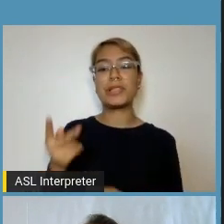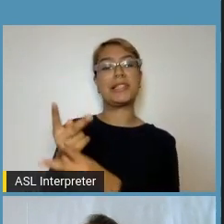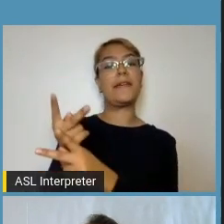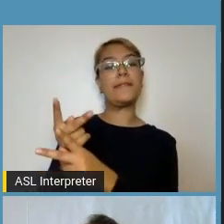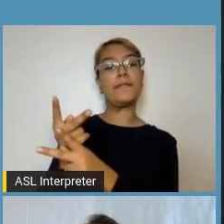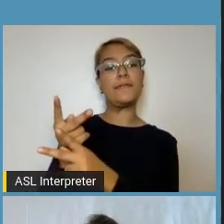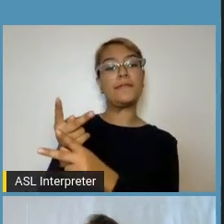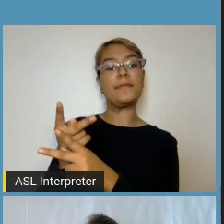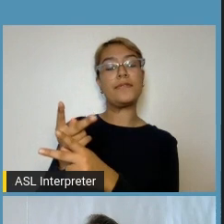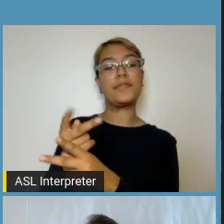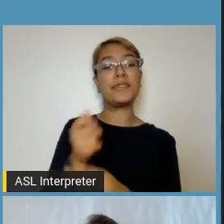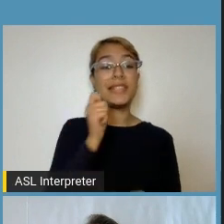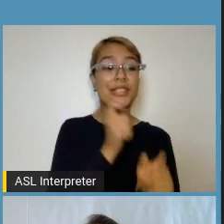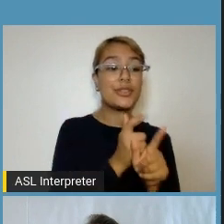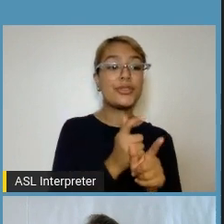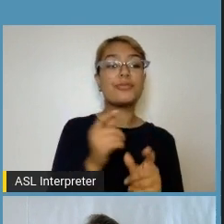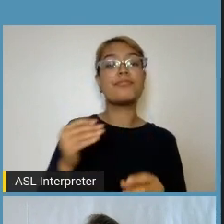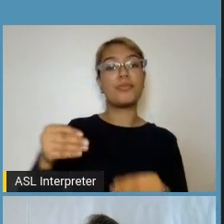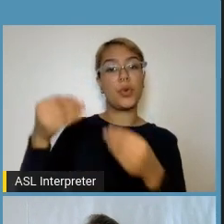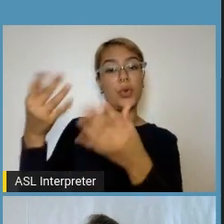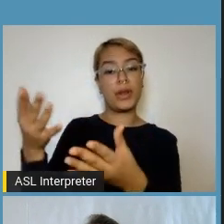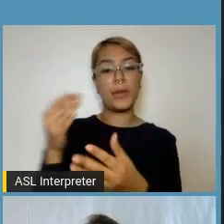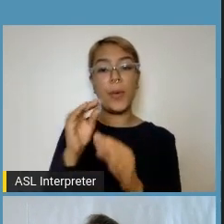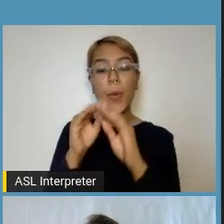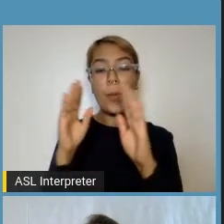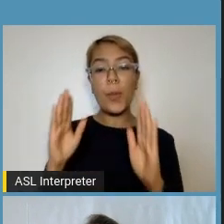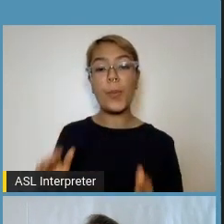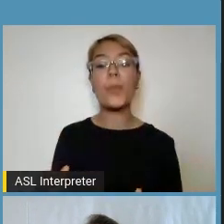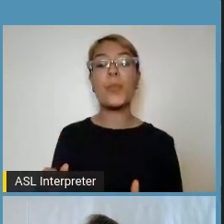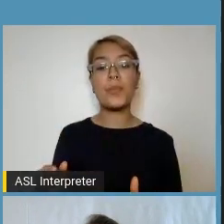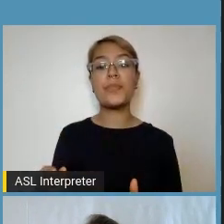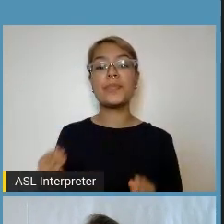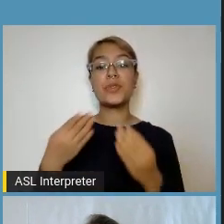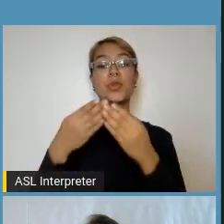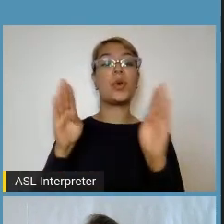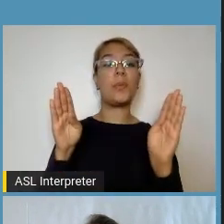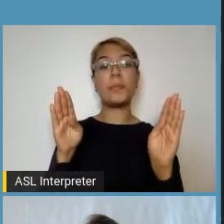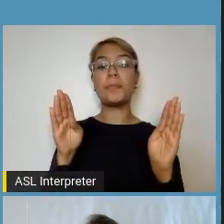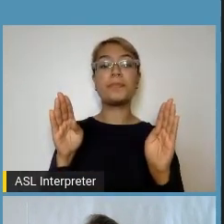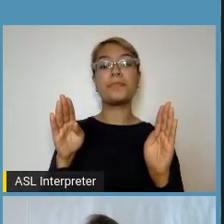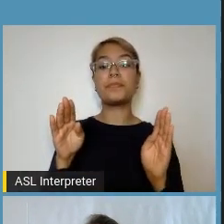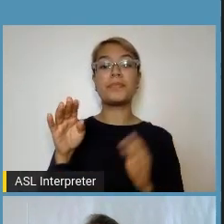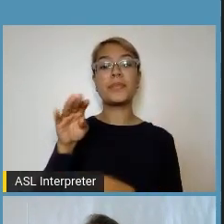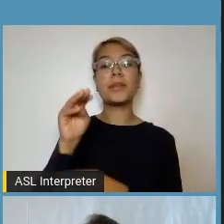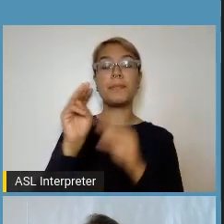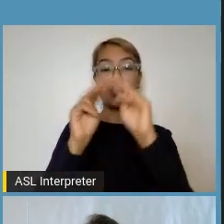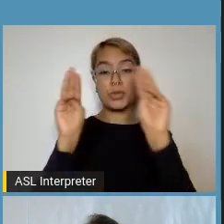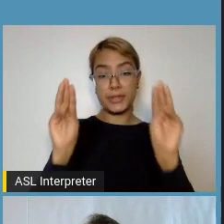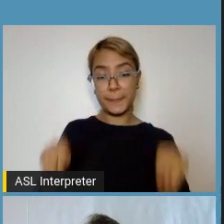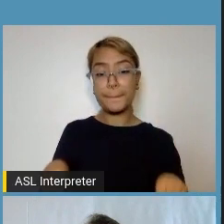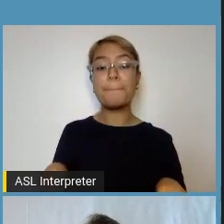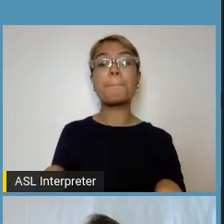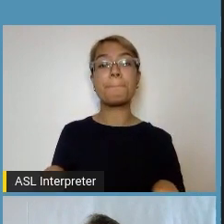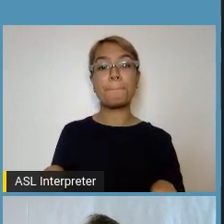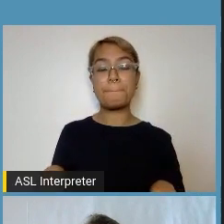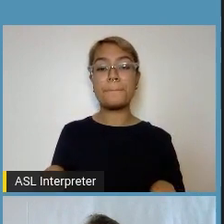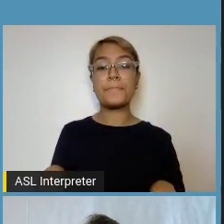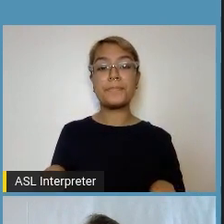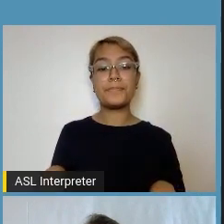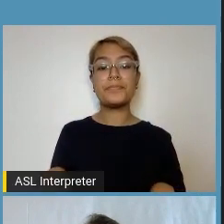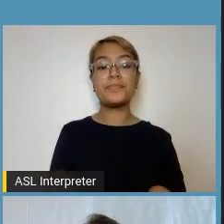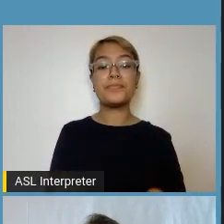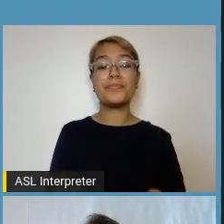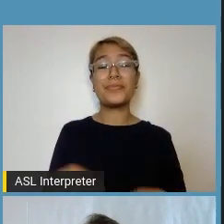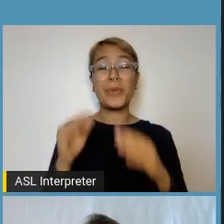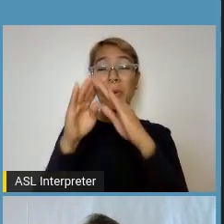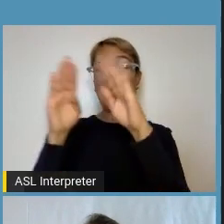sisters donated the home to the city of New York in 1916 to be opened as a museum. The home fell to disarray in